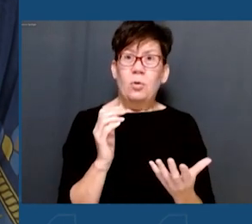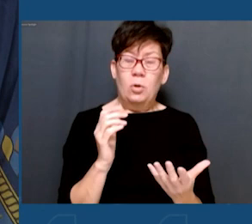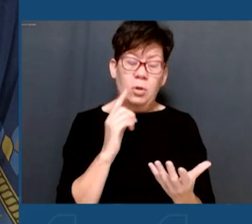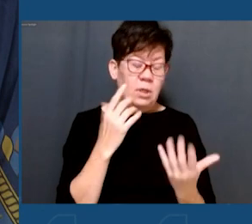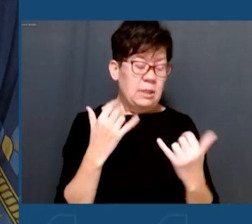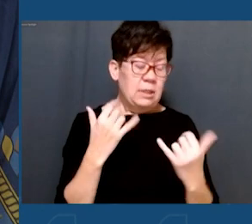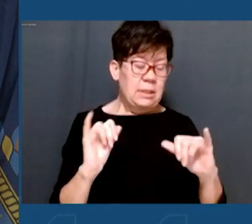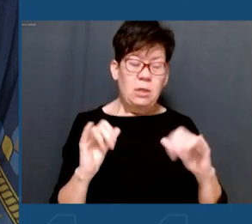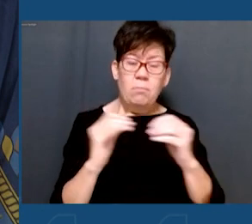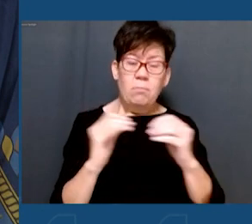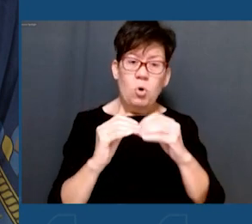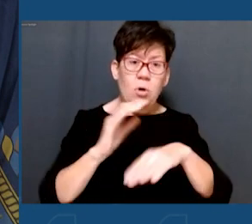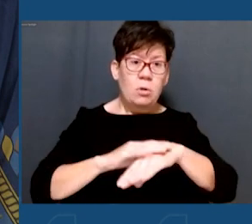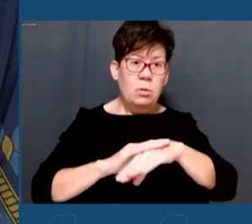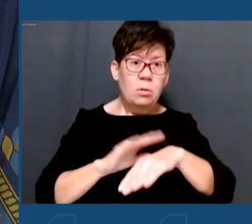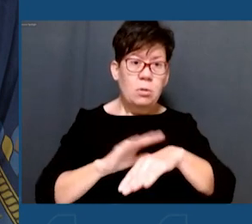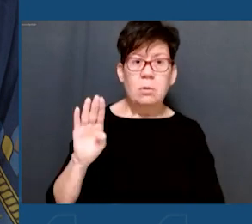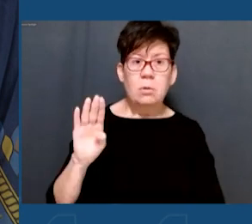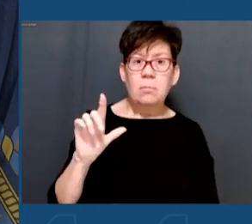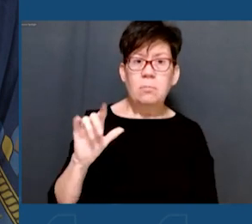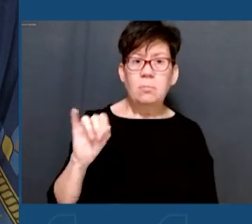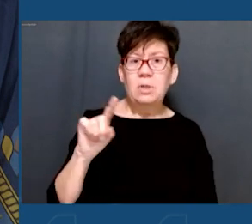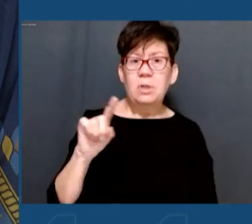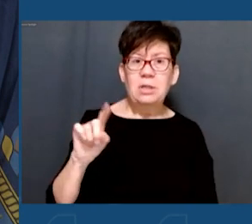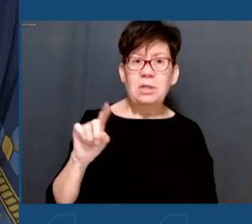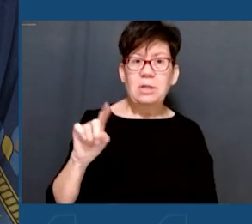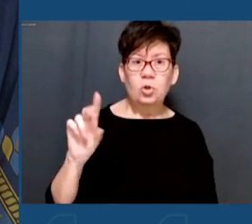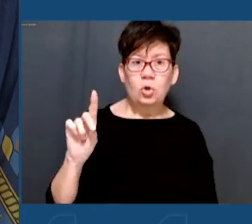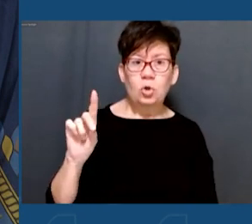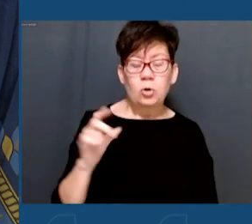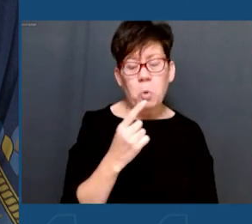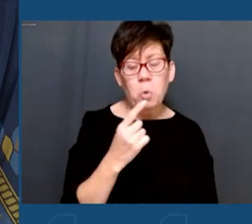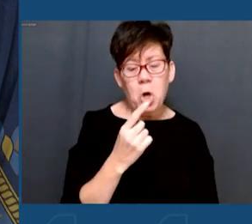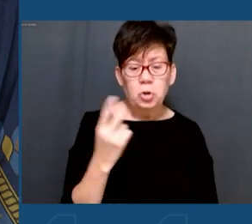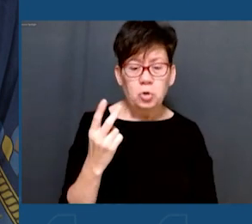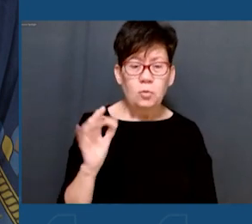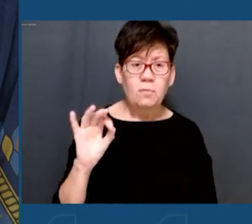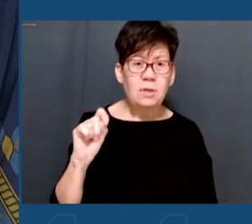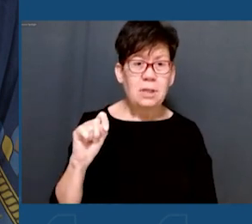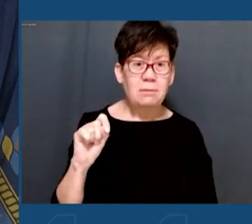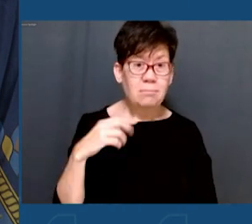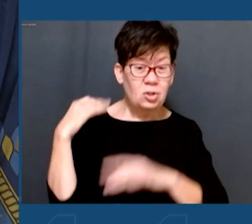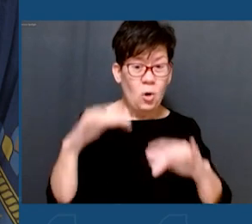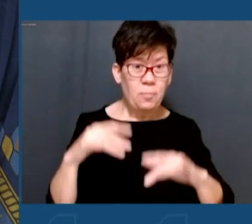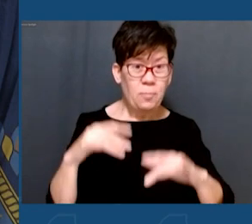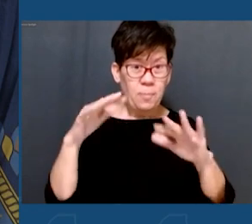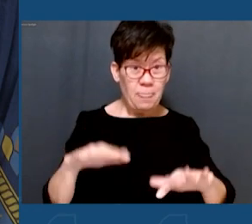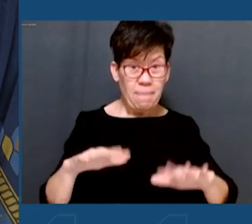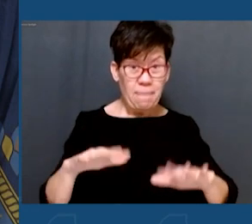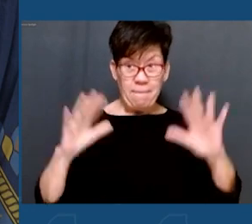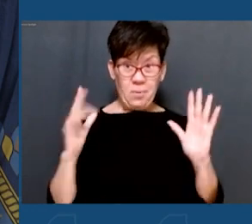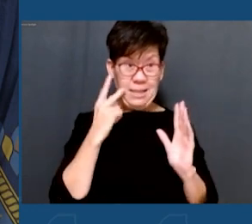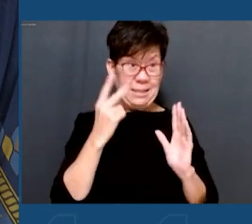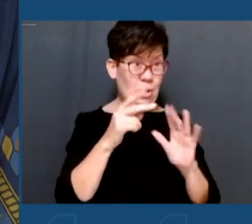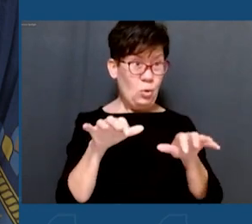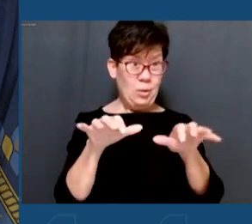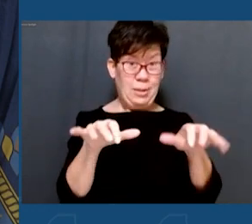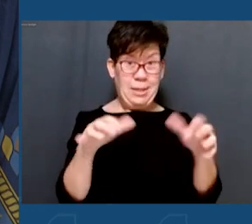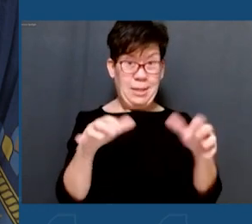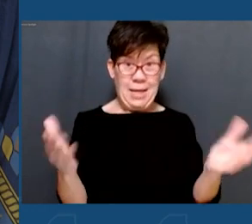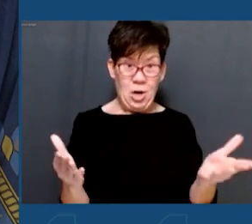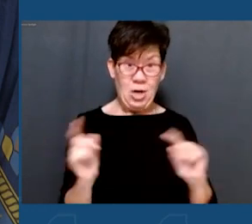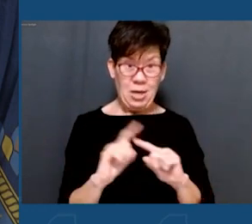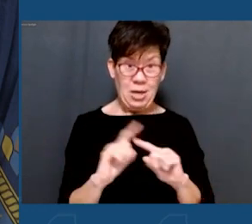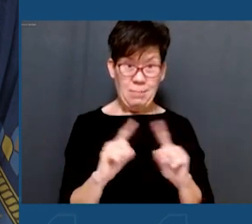the weekend, 1 to 3 feet of snow. So the message is, I see everyone sitting here, but if you're supposed to be somewhere else